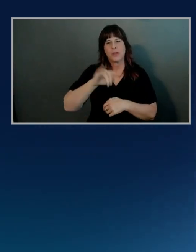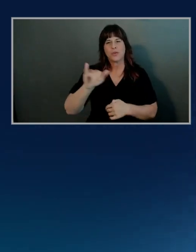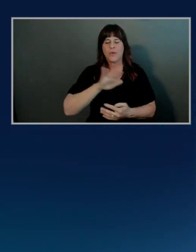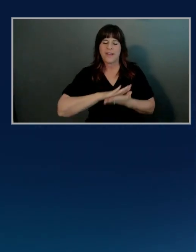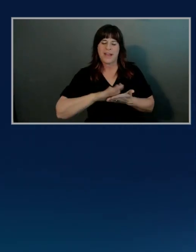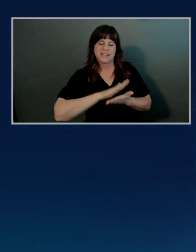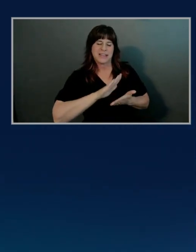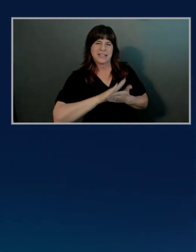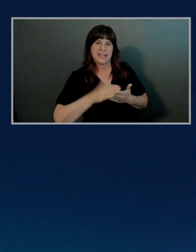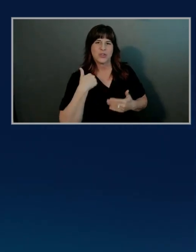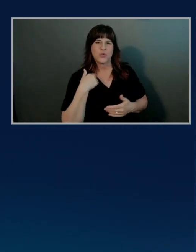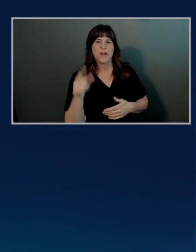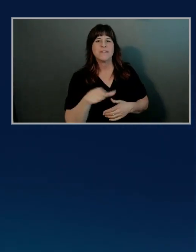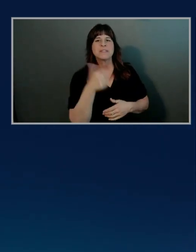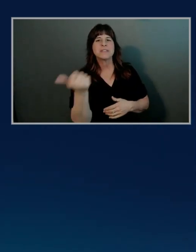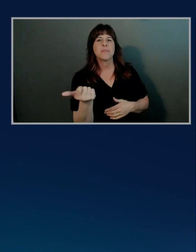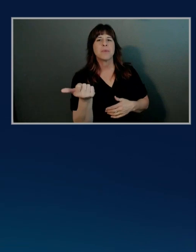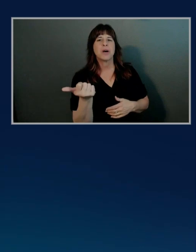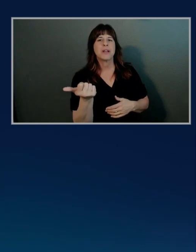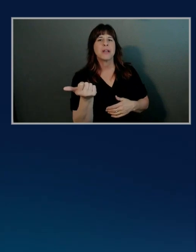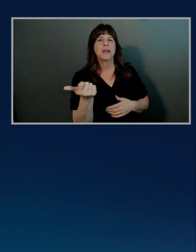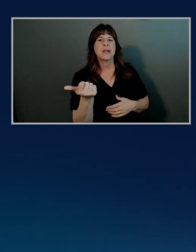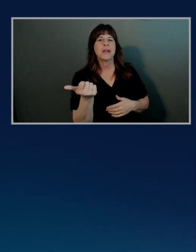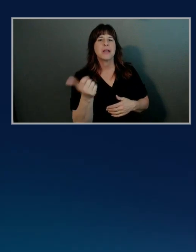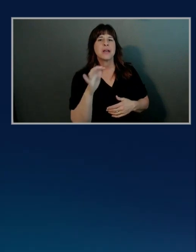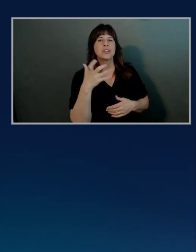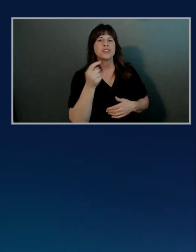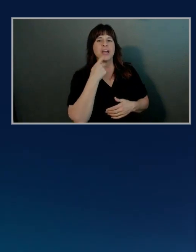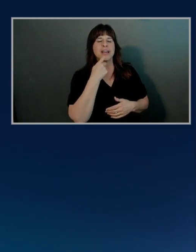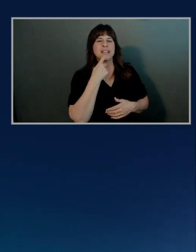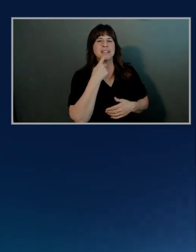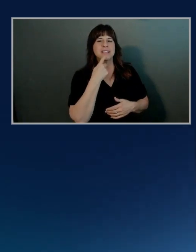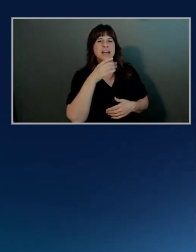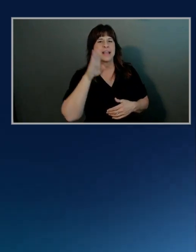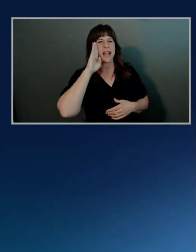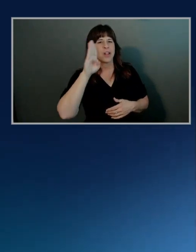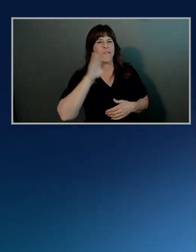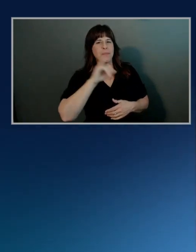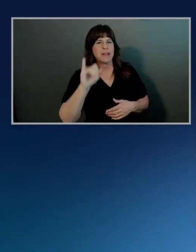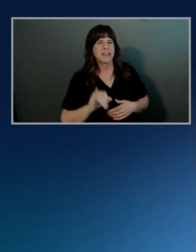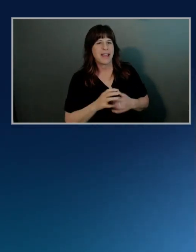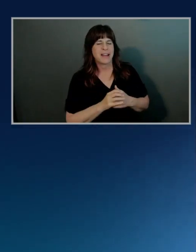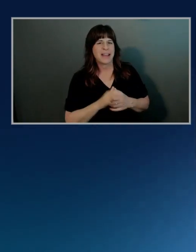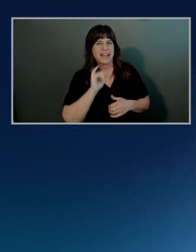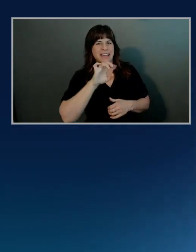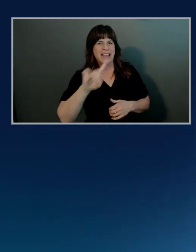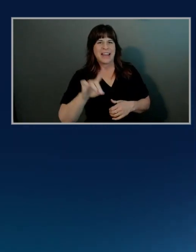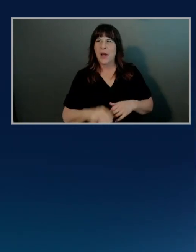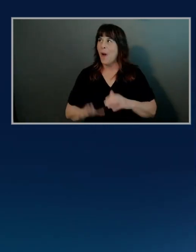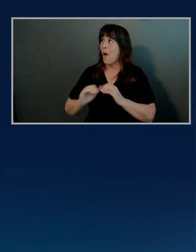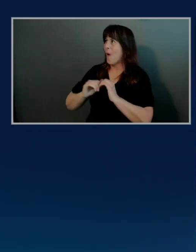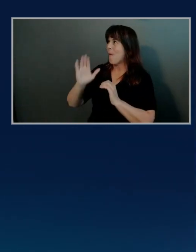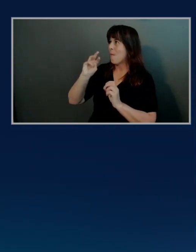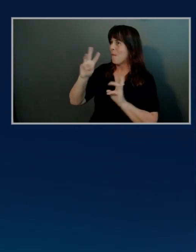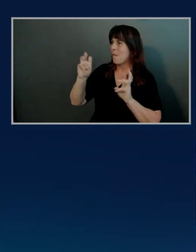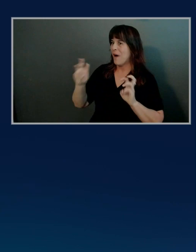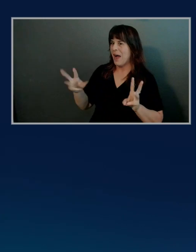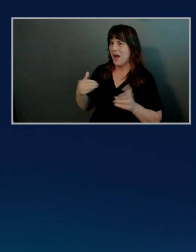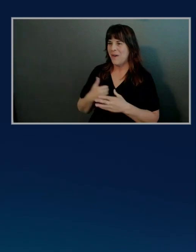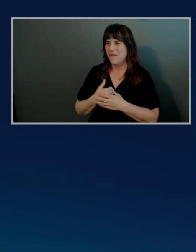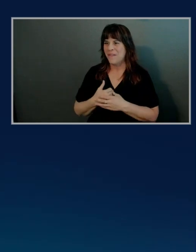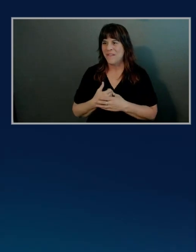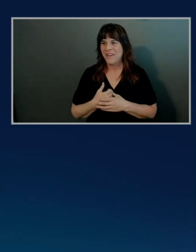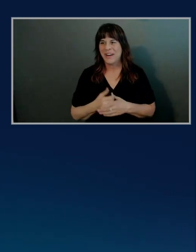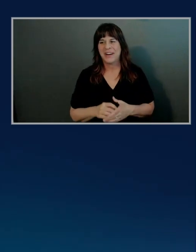You have somebody also coming and say, somebody chat saying, hi Mia, greetings from Vienna. Oh, apparently. Yeah. Mia, oh, wow. Mia is Austrian, so just